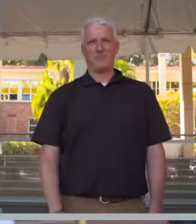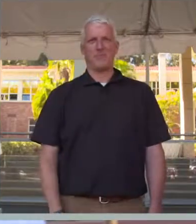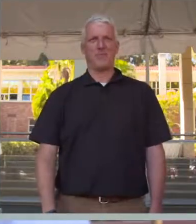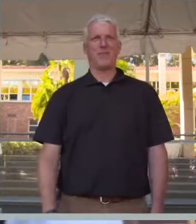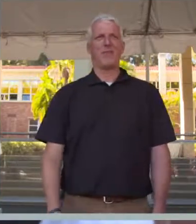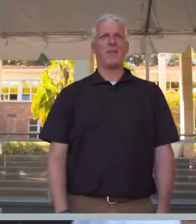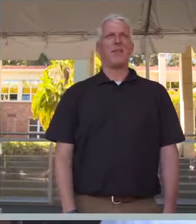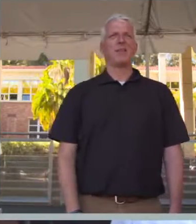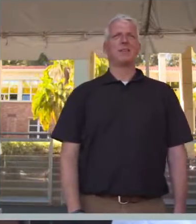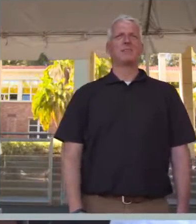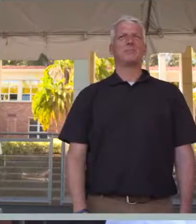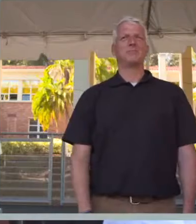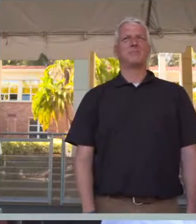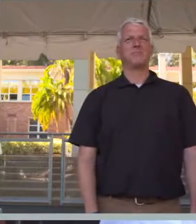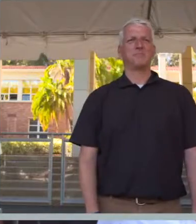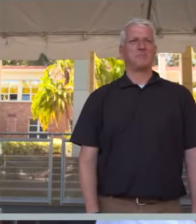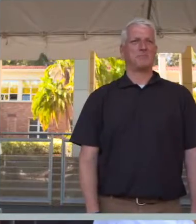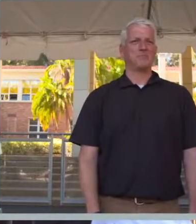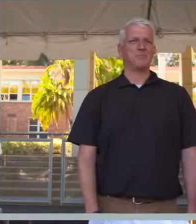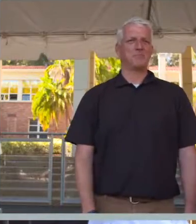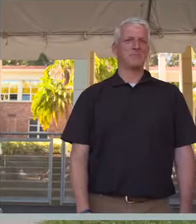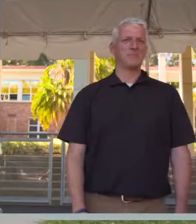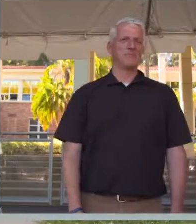Paula Susa Kamara.